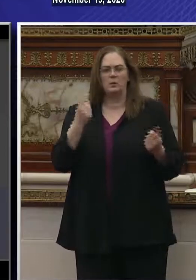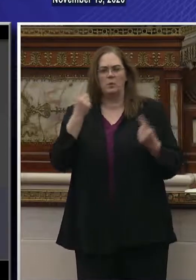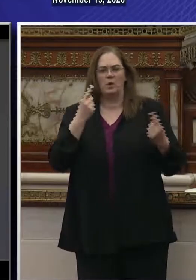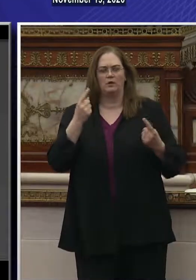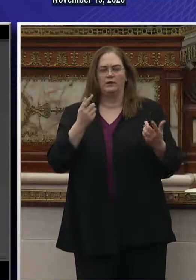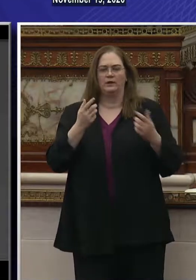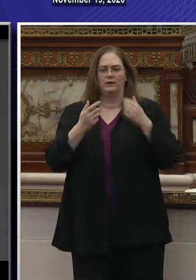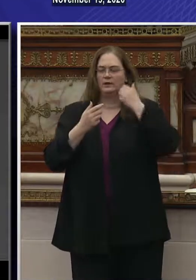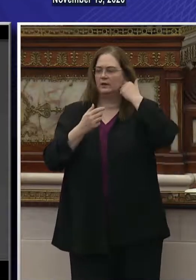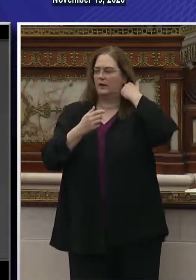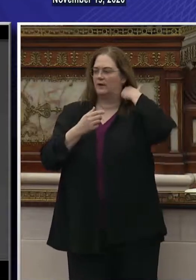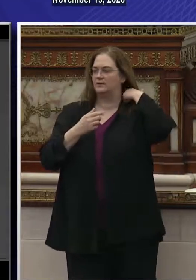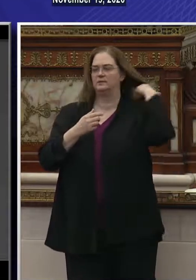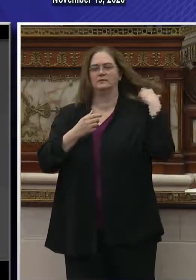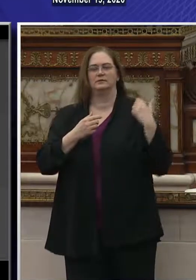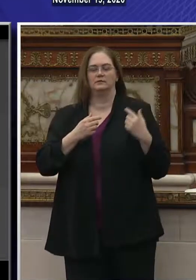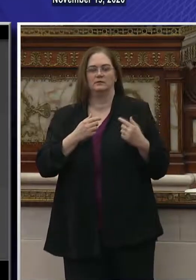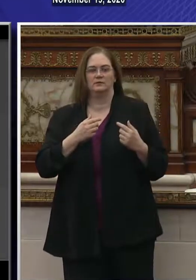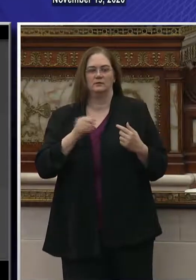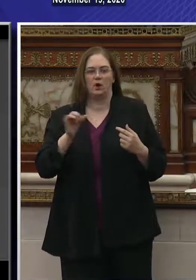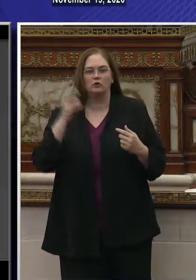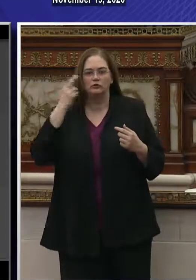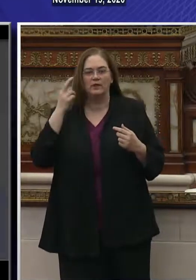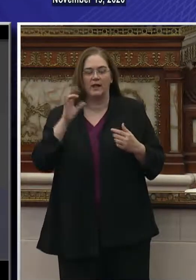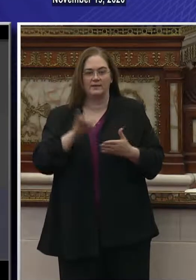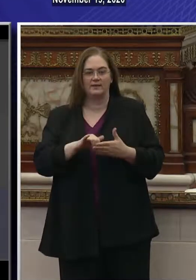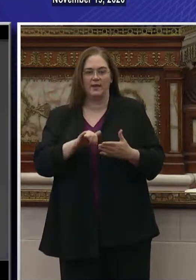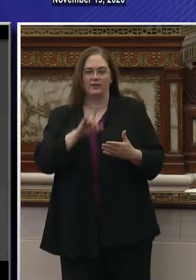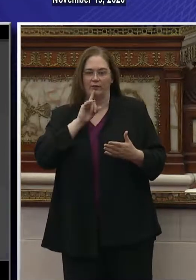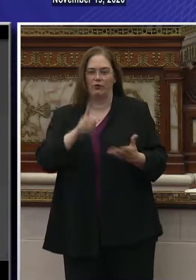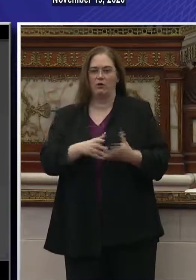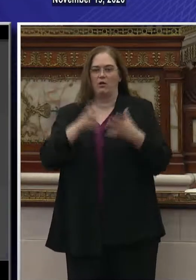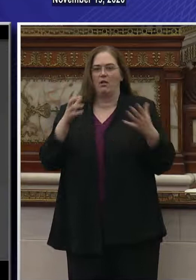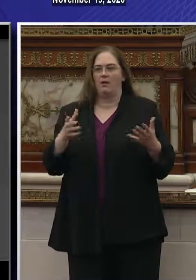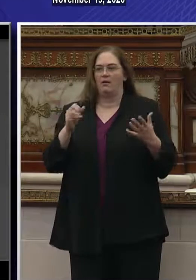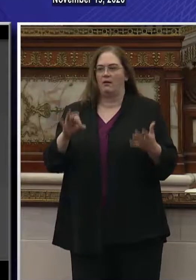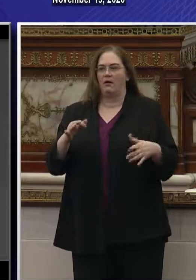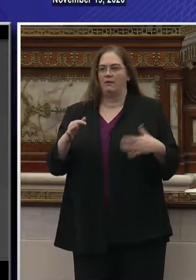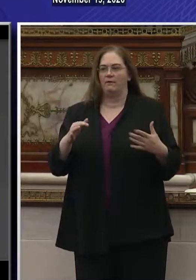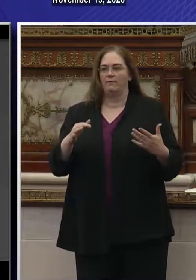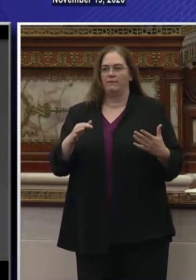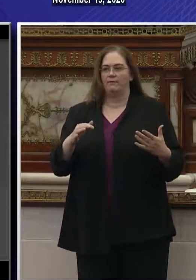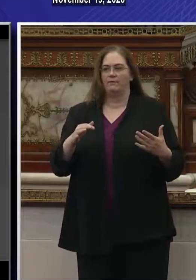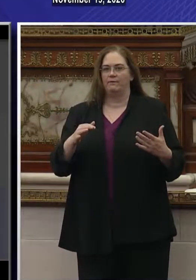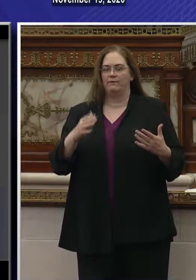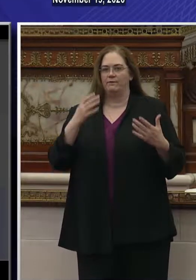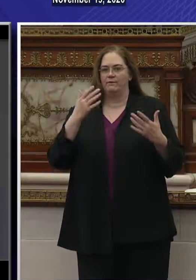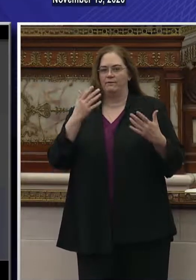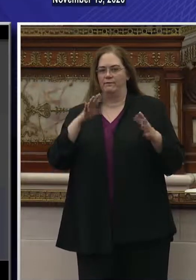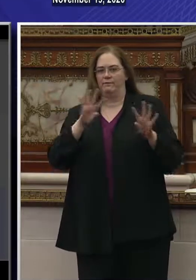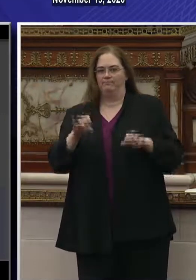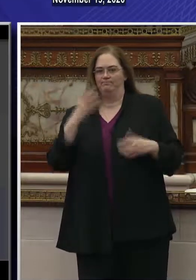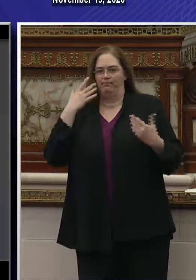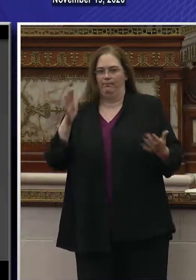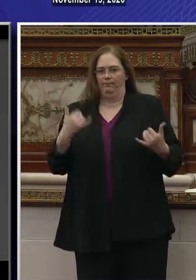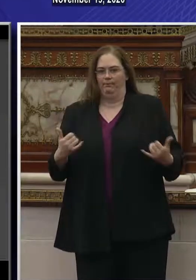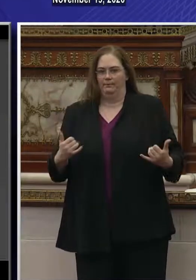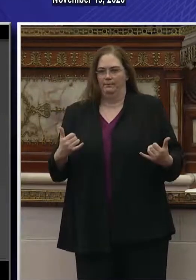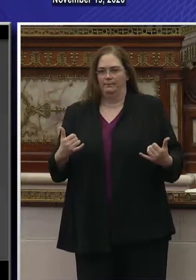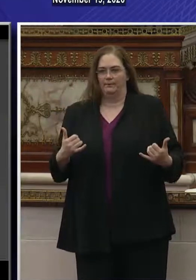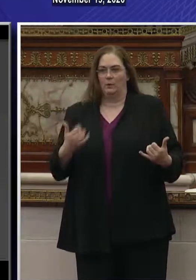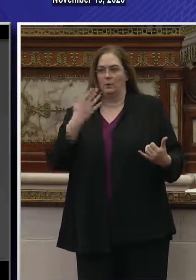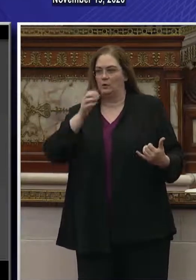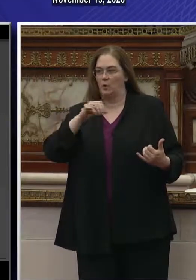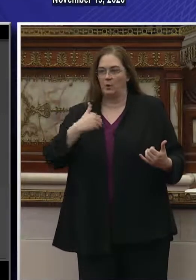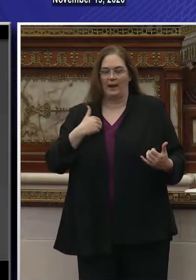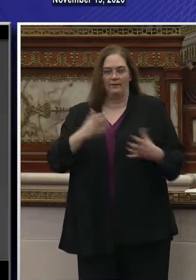but and also recognizing that there are a lot of unknowns right now. We don't